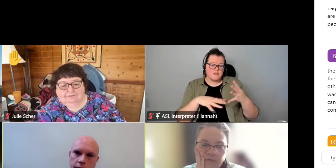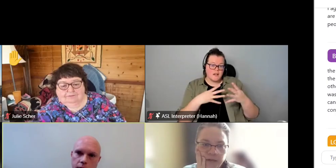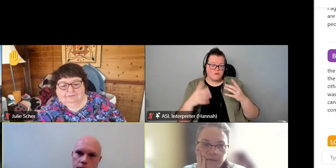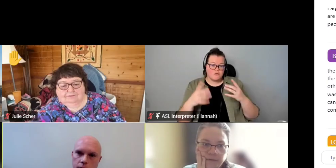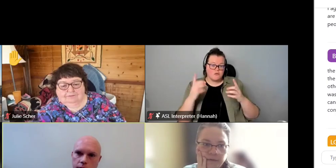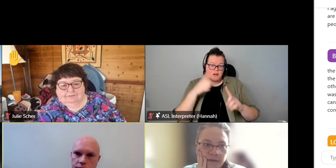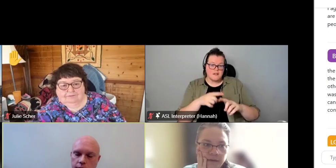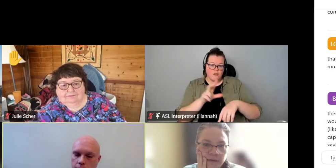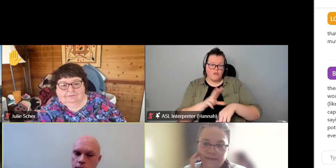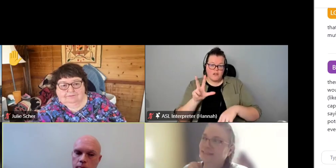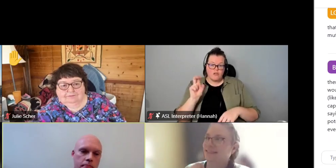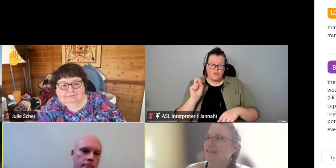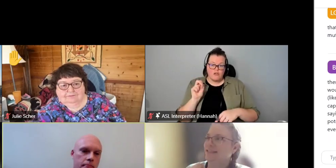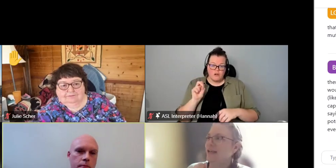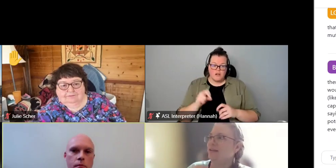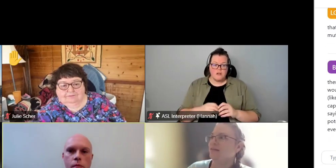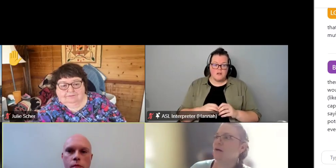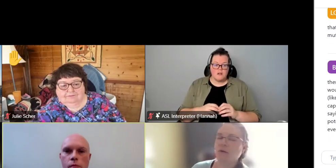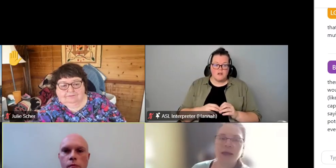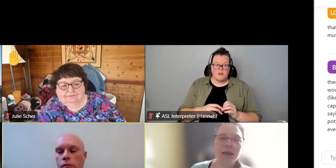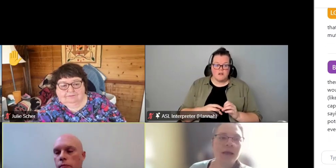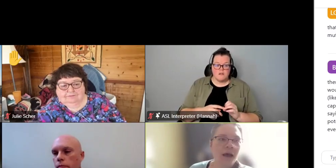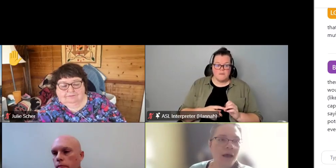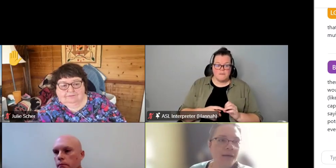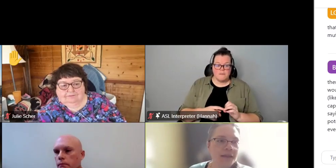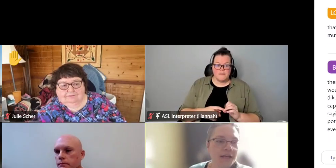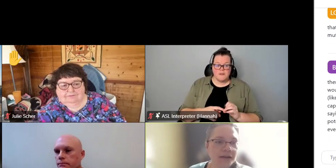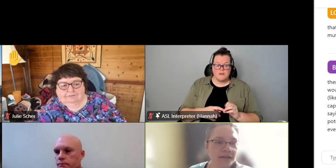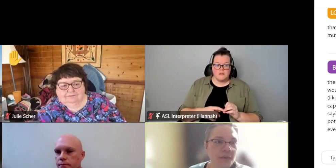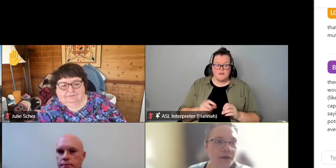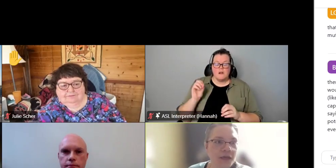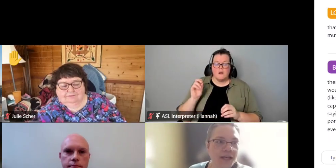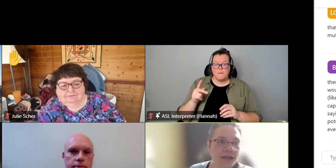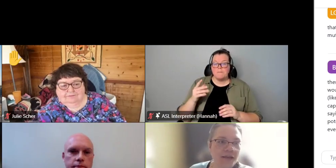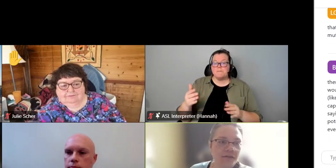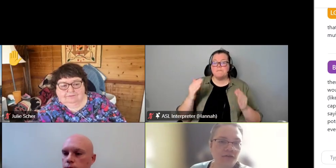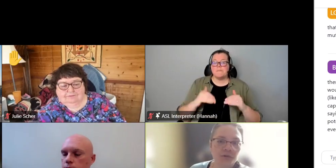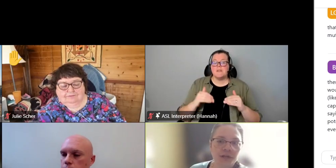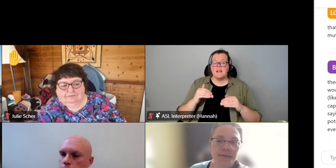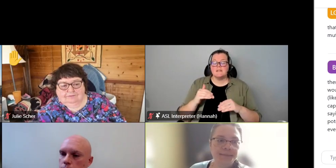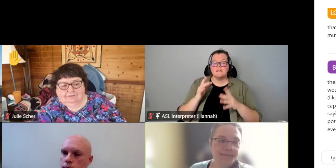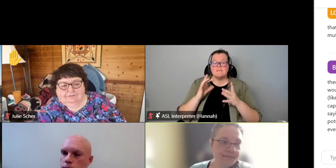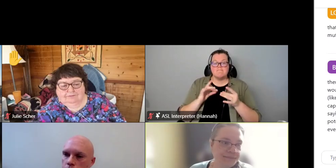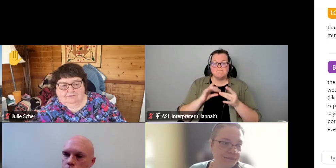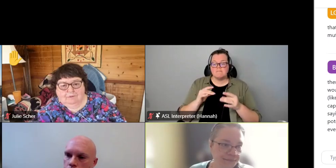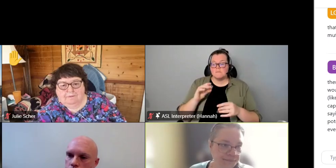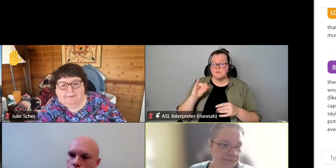we're good Perfect. until then. Yay. Okay. The next speaker then is Julie.